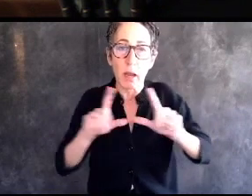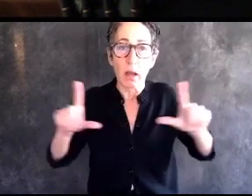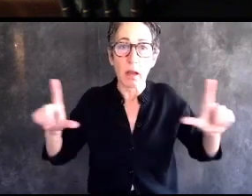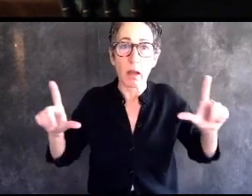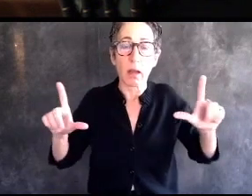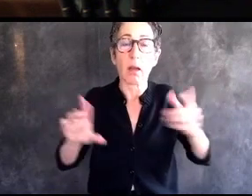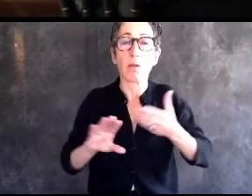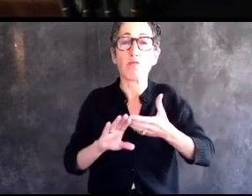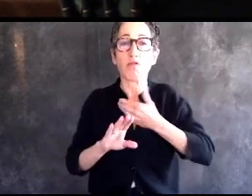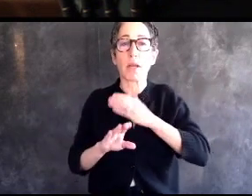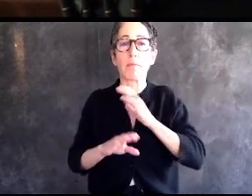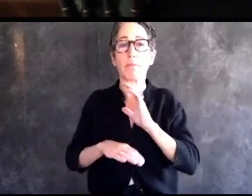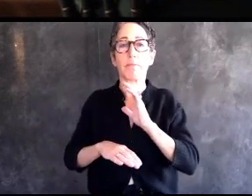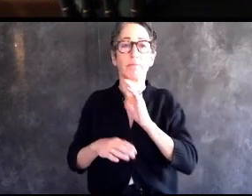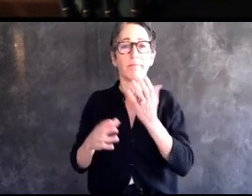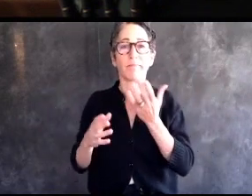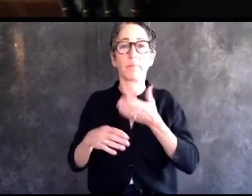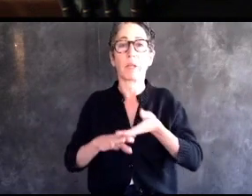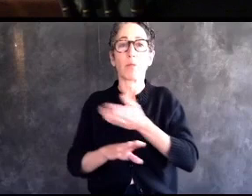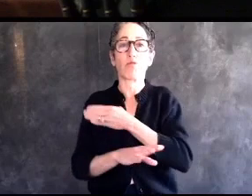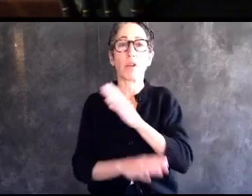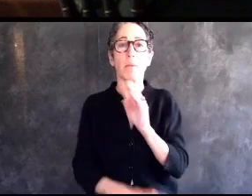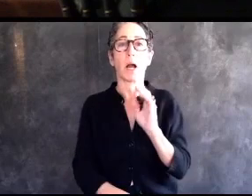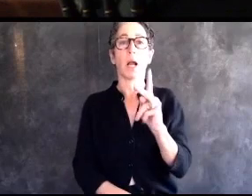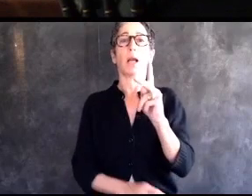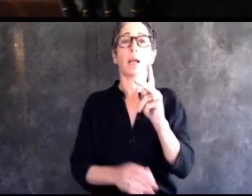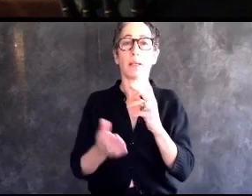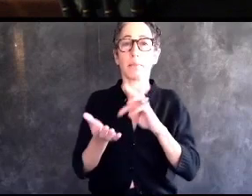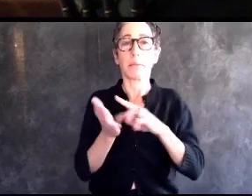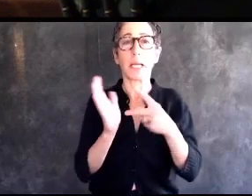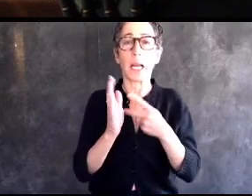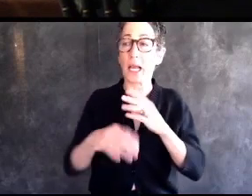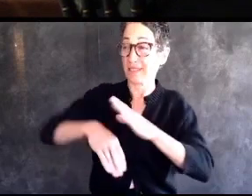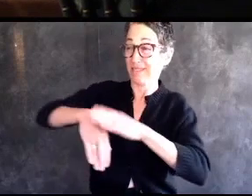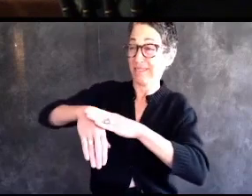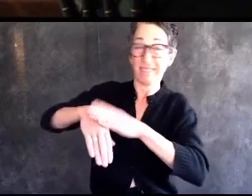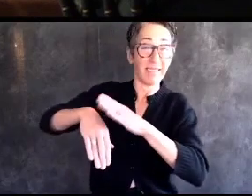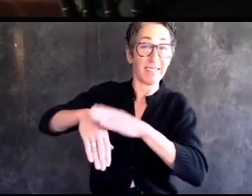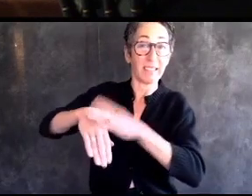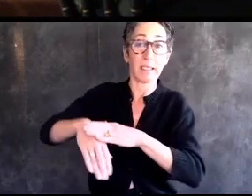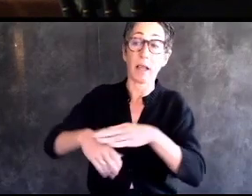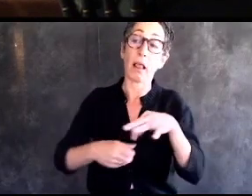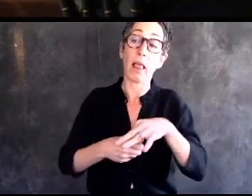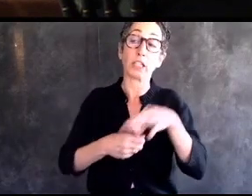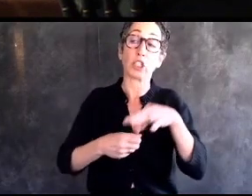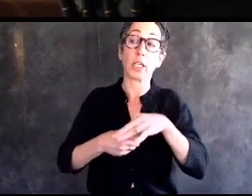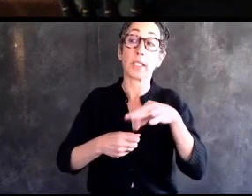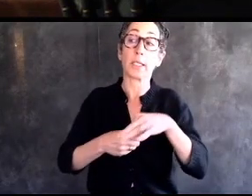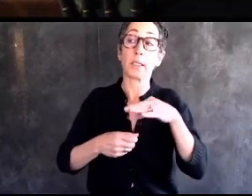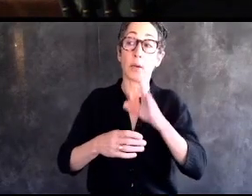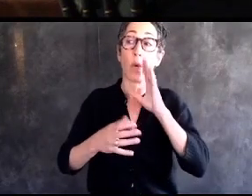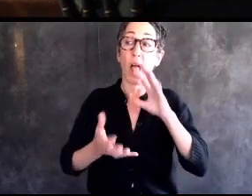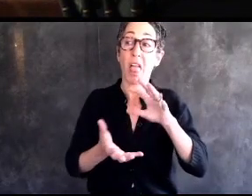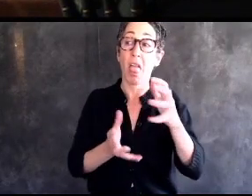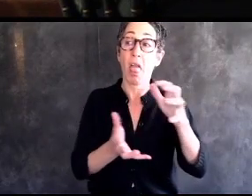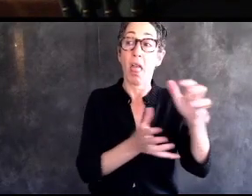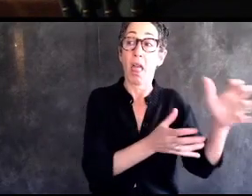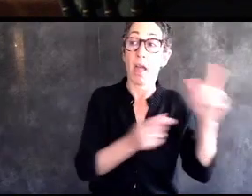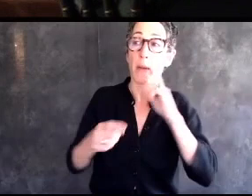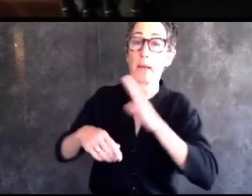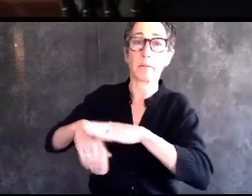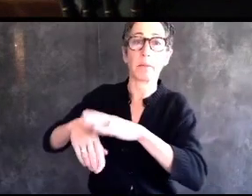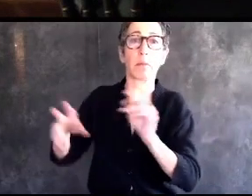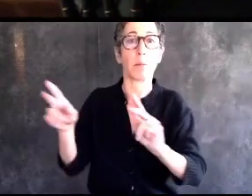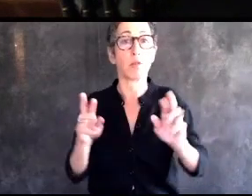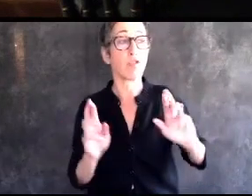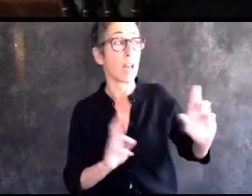rigging accusations or whatever. So at the end of the day, everyone feel they have won a little bit. So I'm cautiously optimistic that with